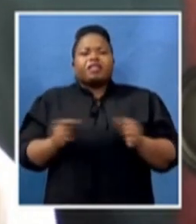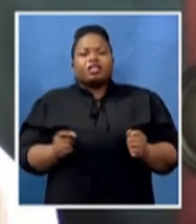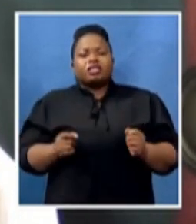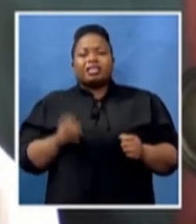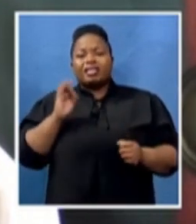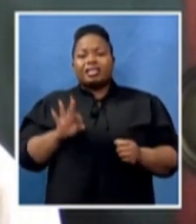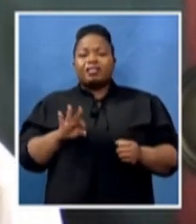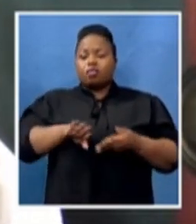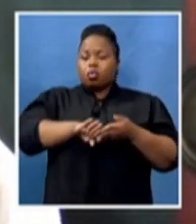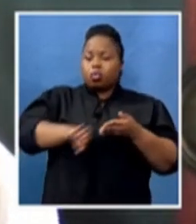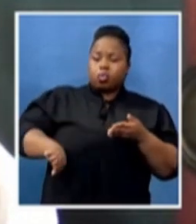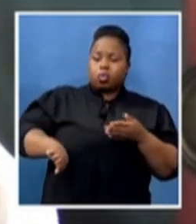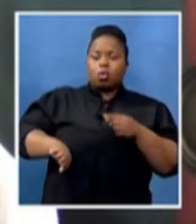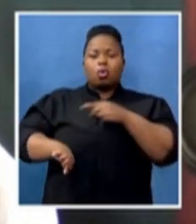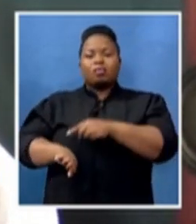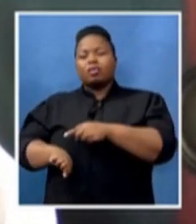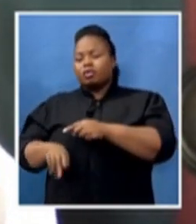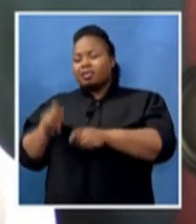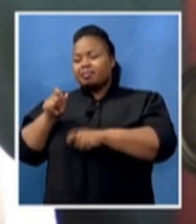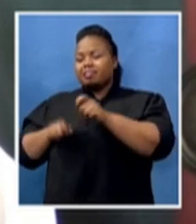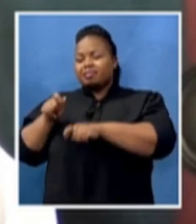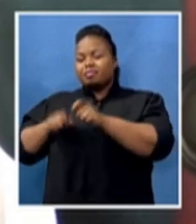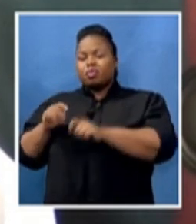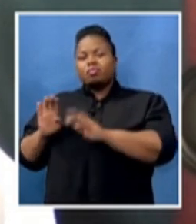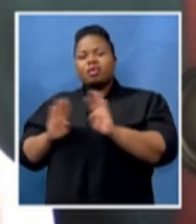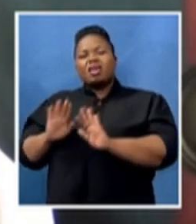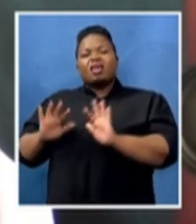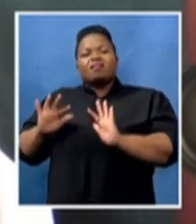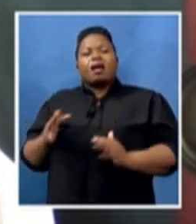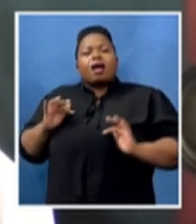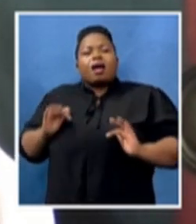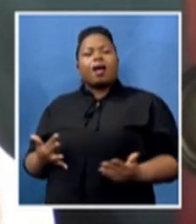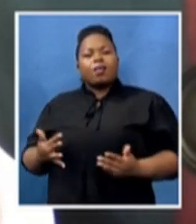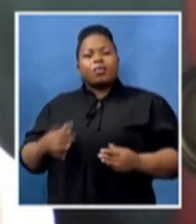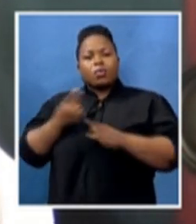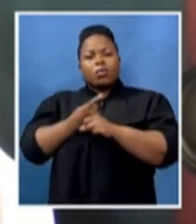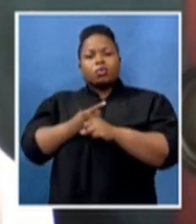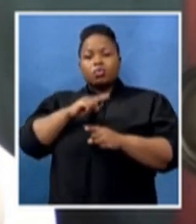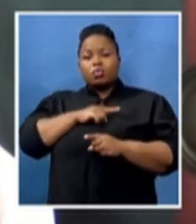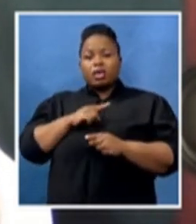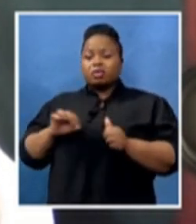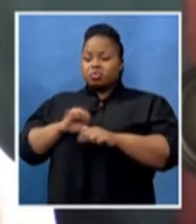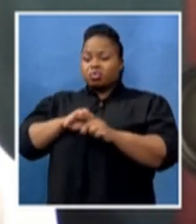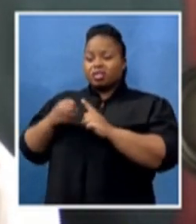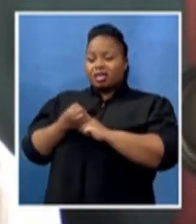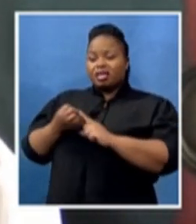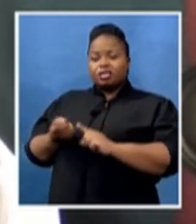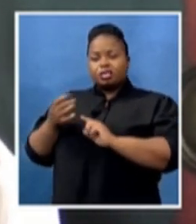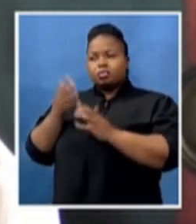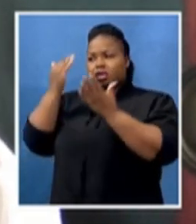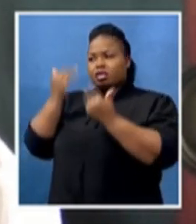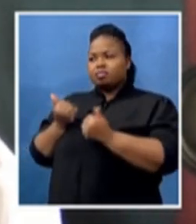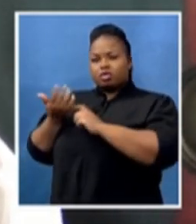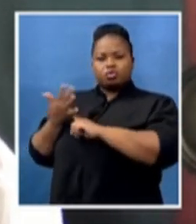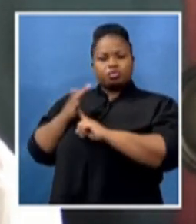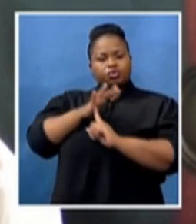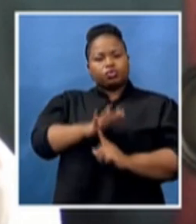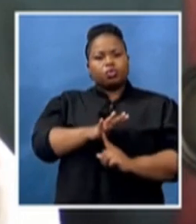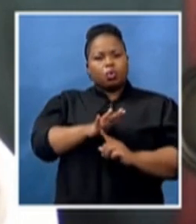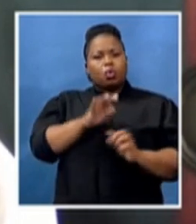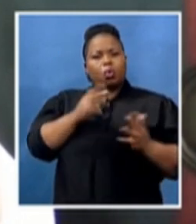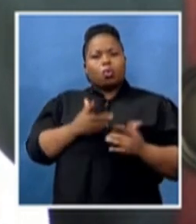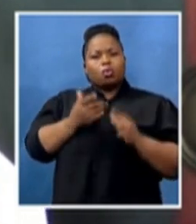behavioral aspects society expects men to display or achieve as a way of proving their